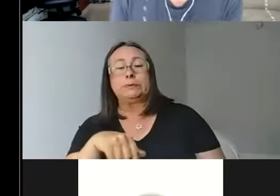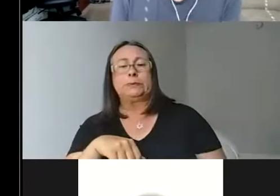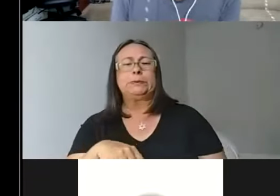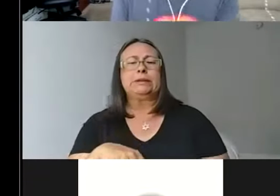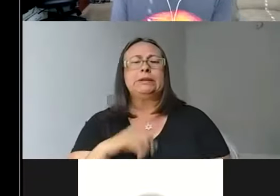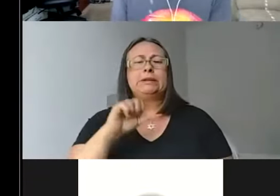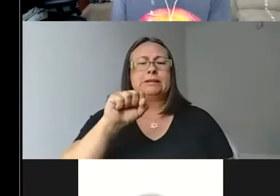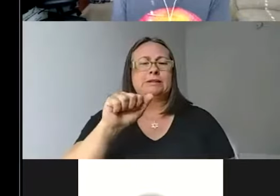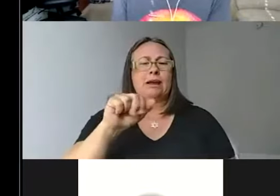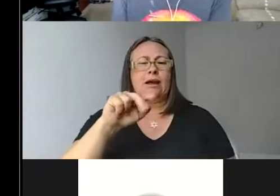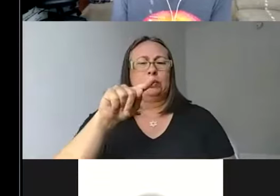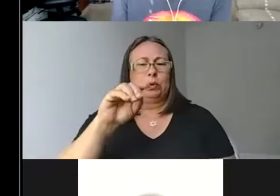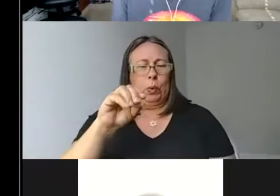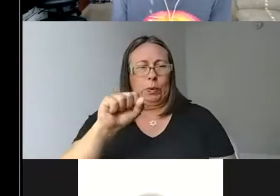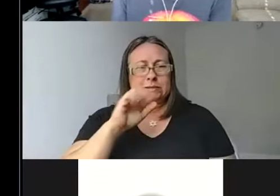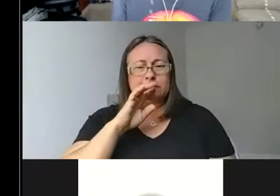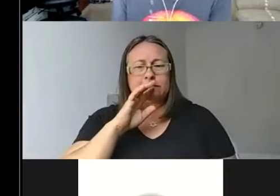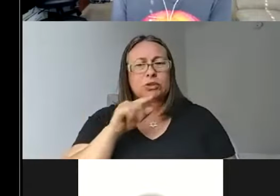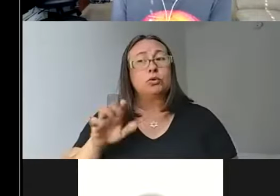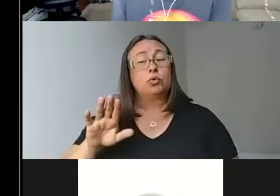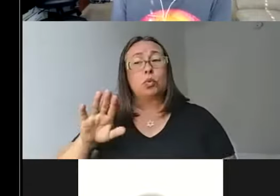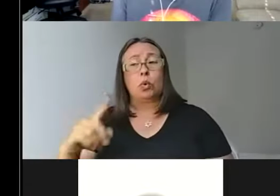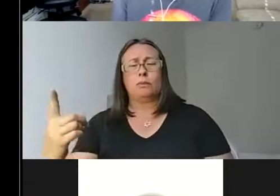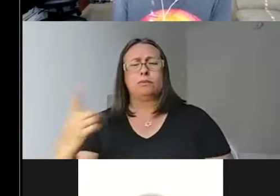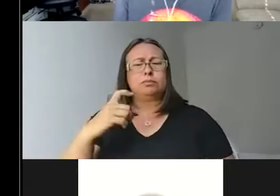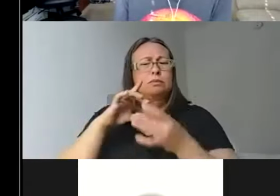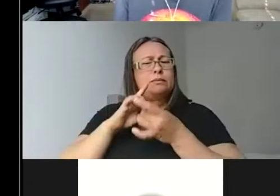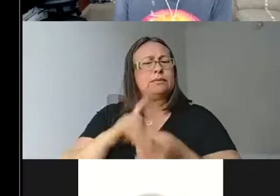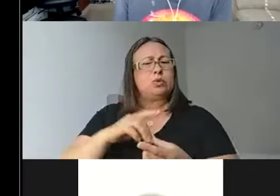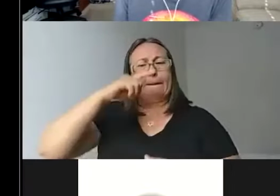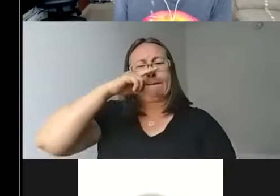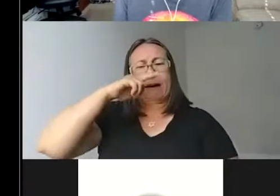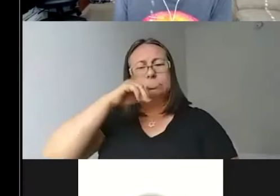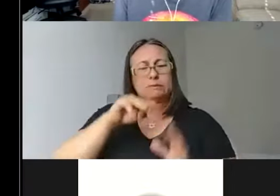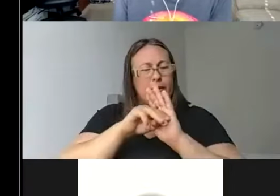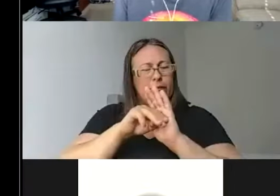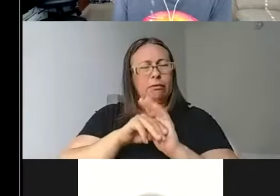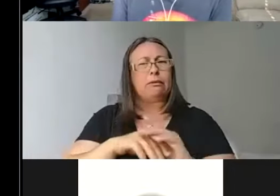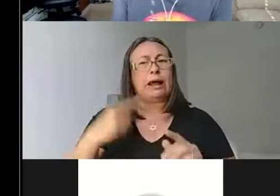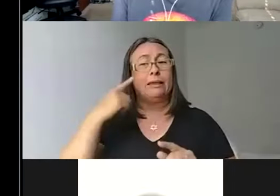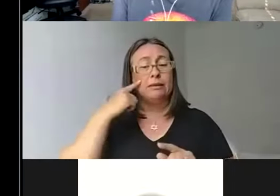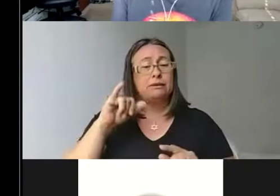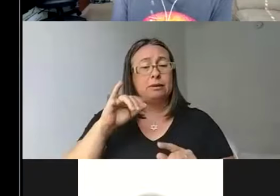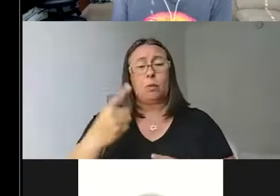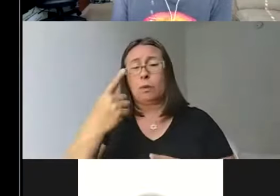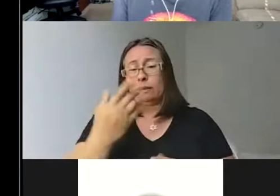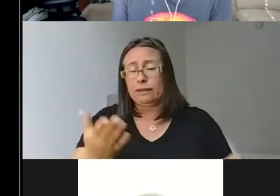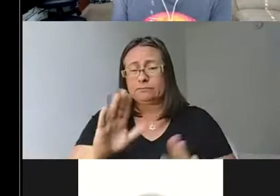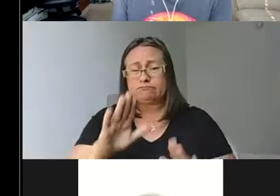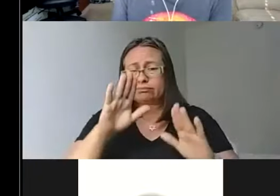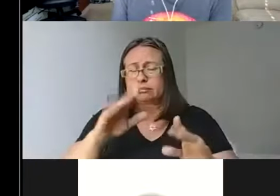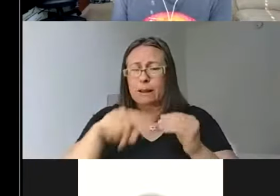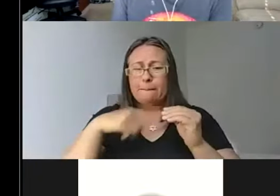about mouse models, I think that's one great thing about, in particular, nervous